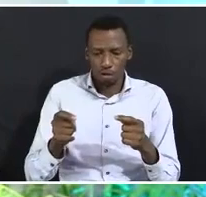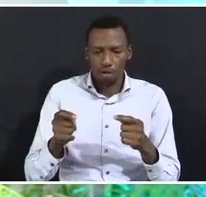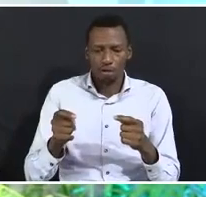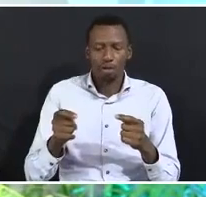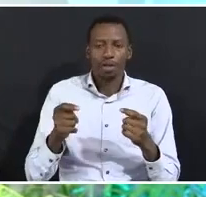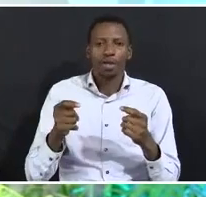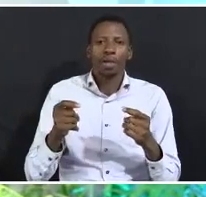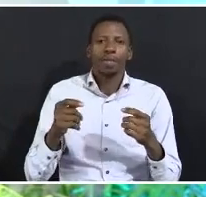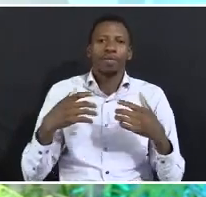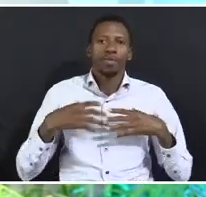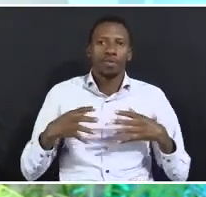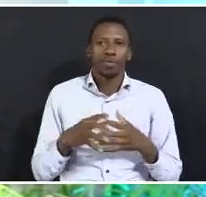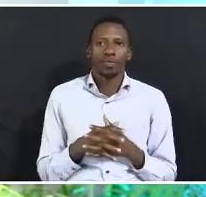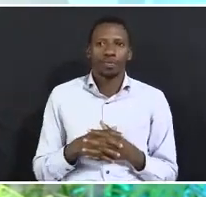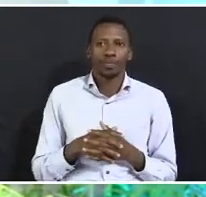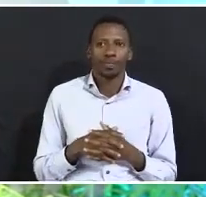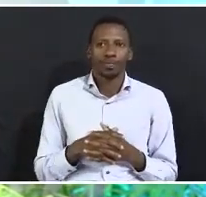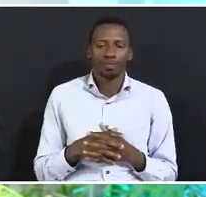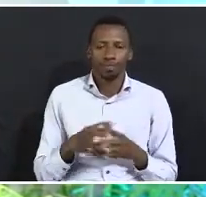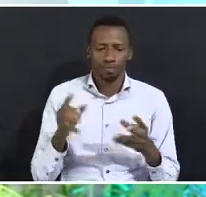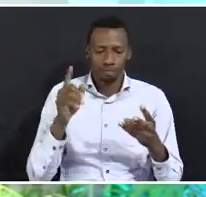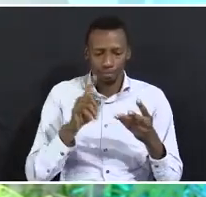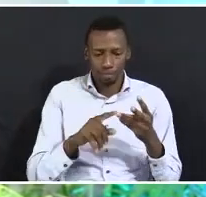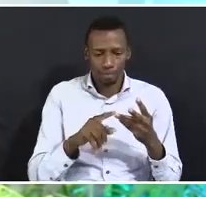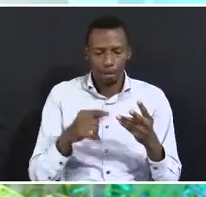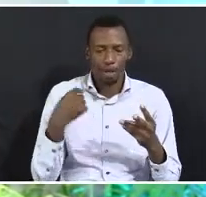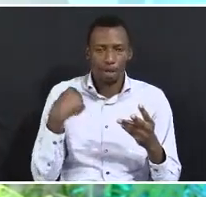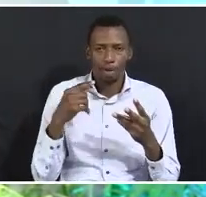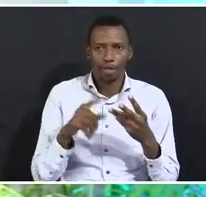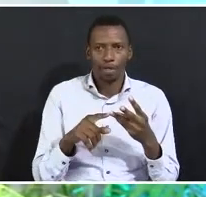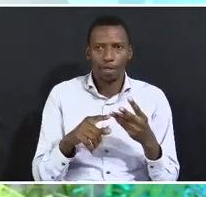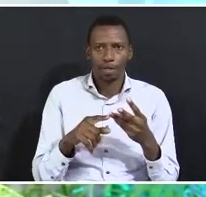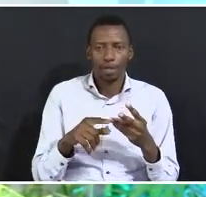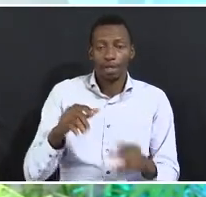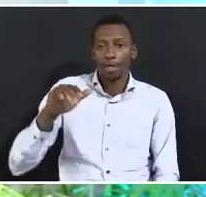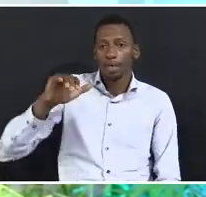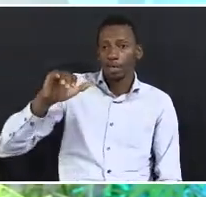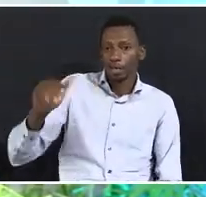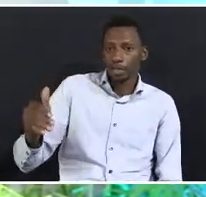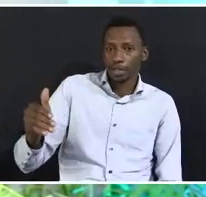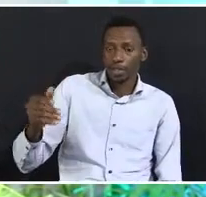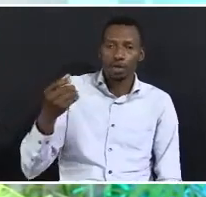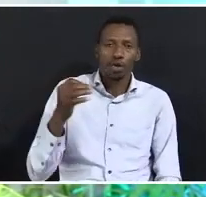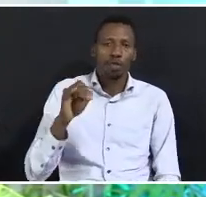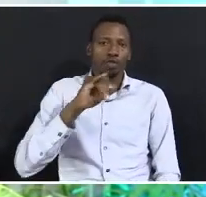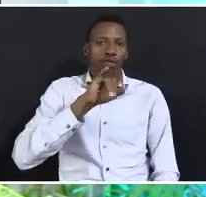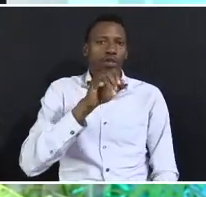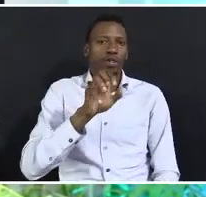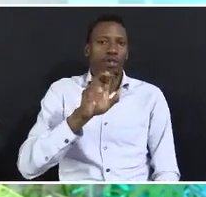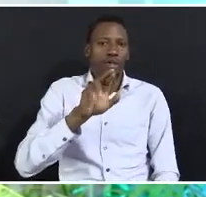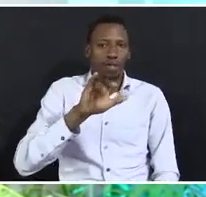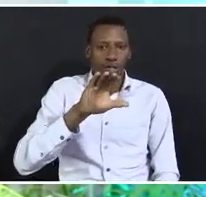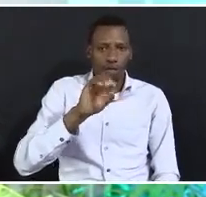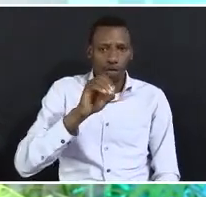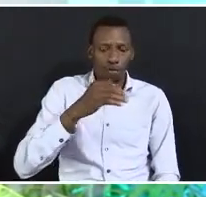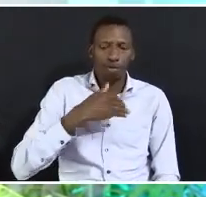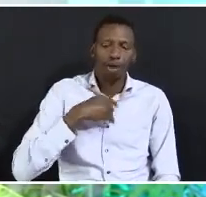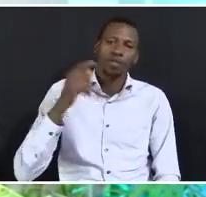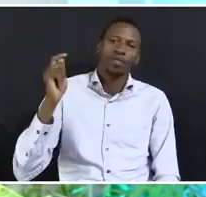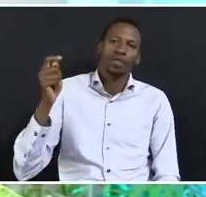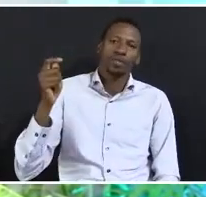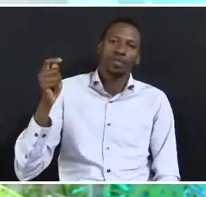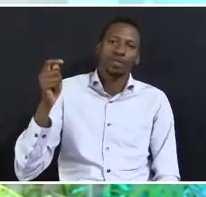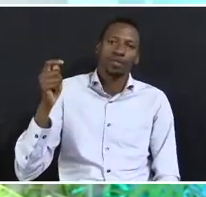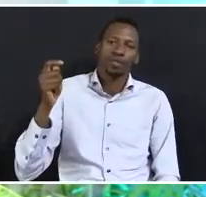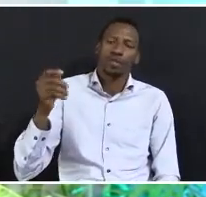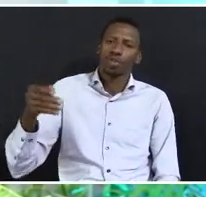say? Number three. The city of Jericho bears testimonies that God